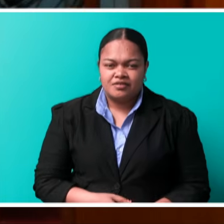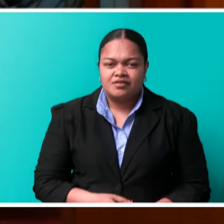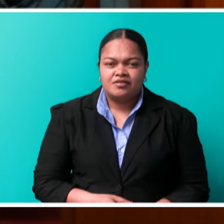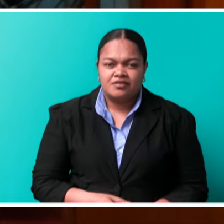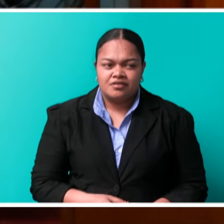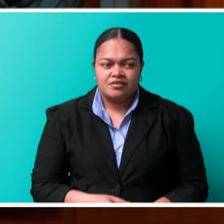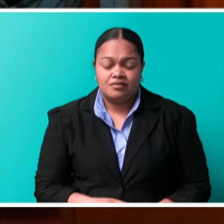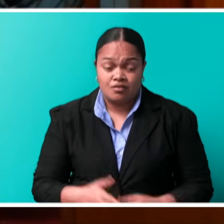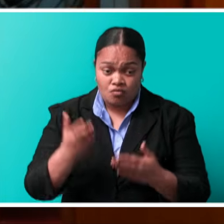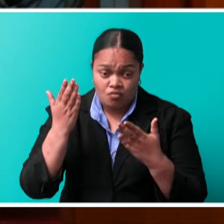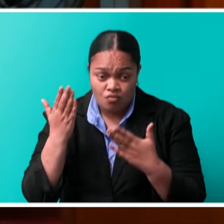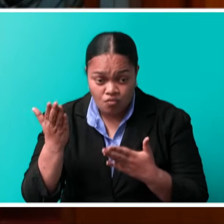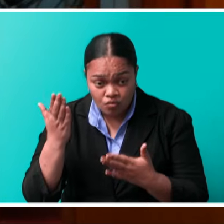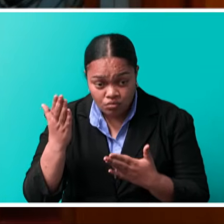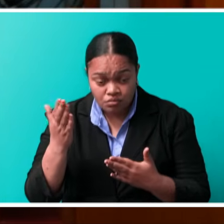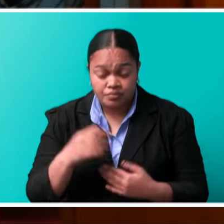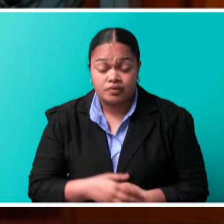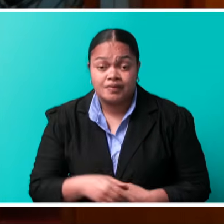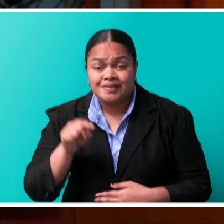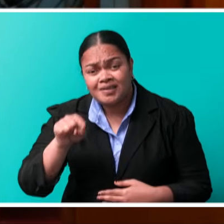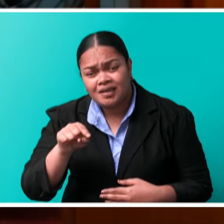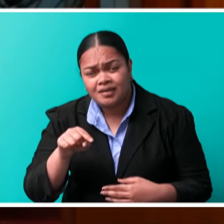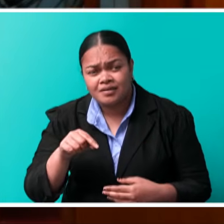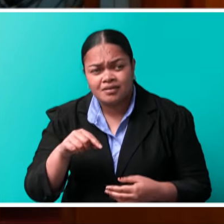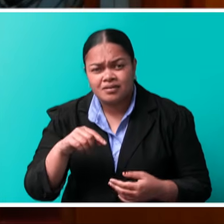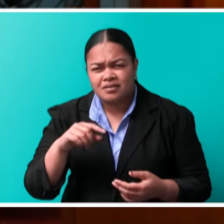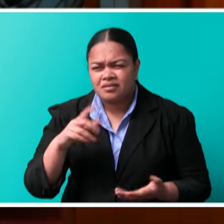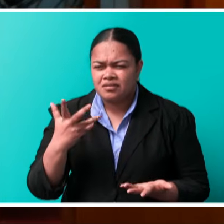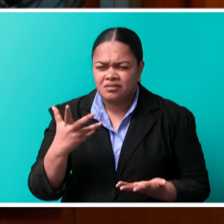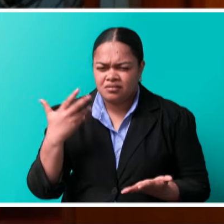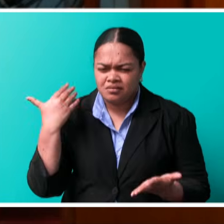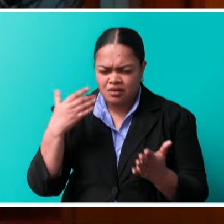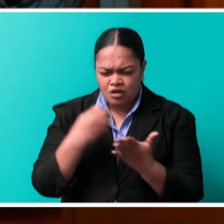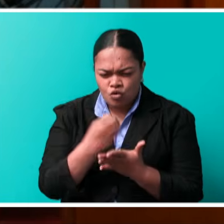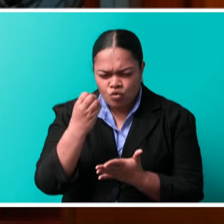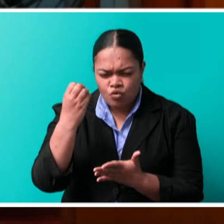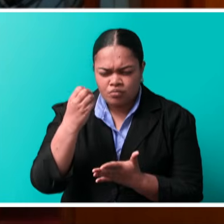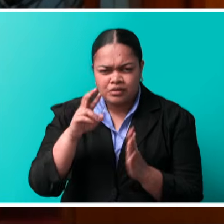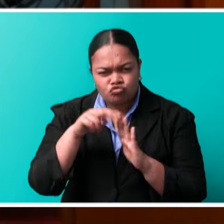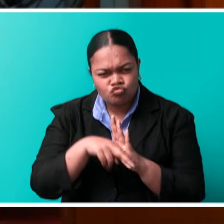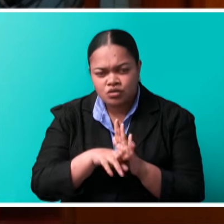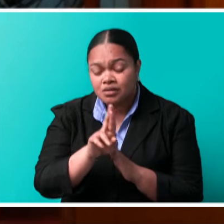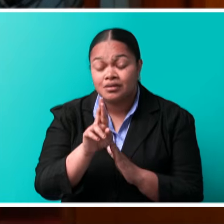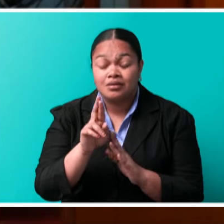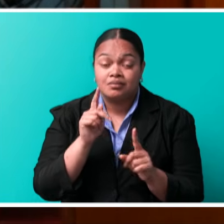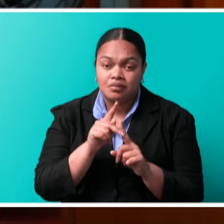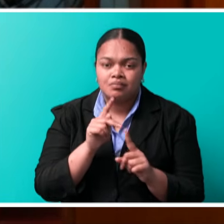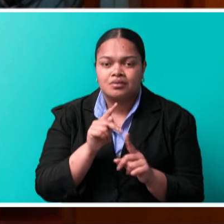Fiscally responsible, socially just, economically resilient, and united in